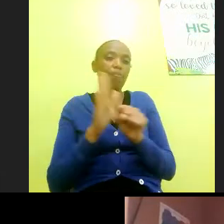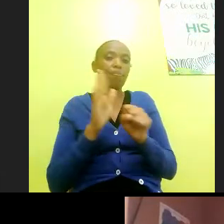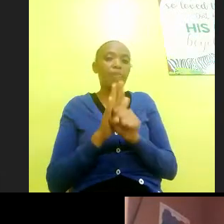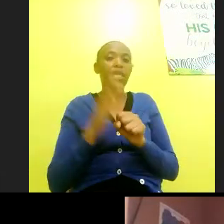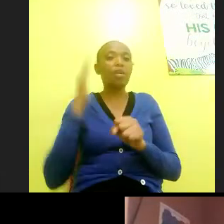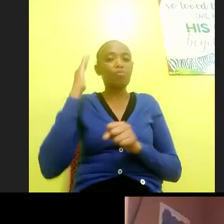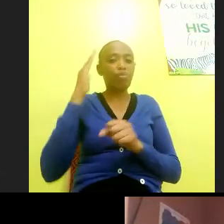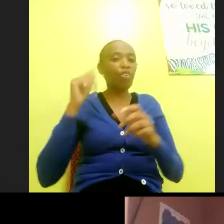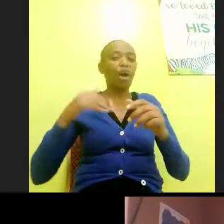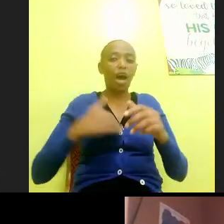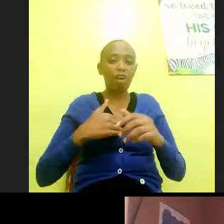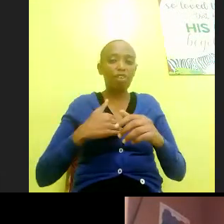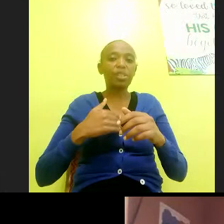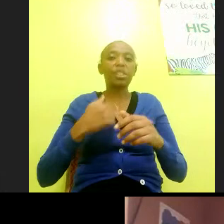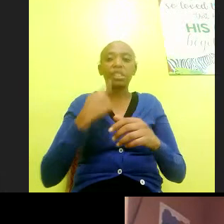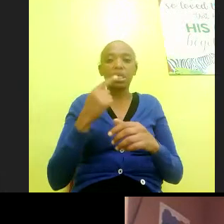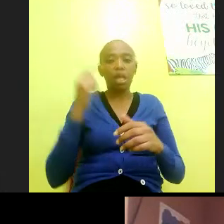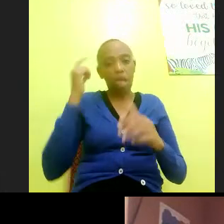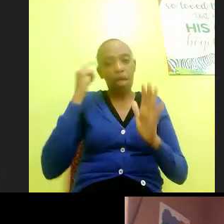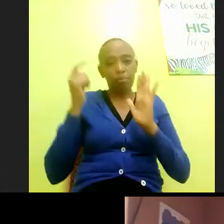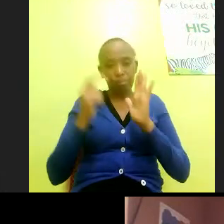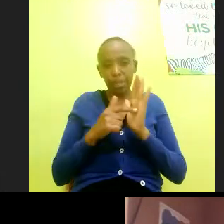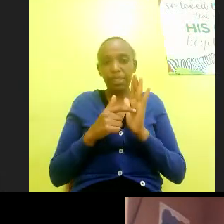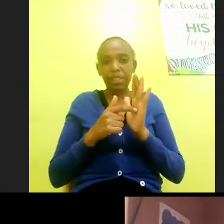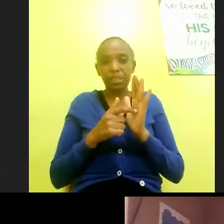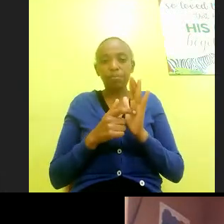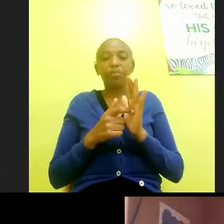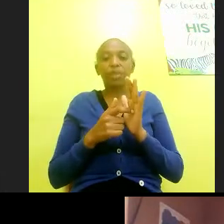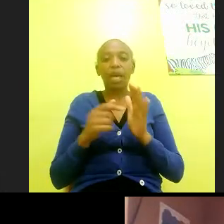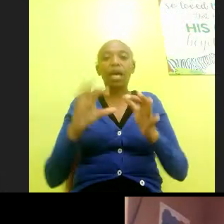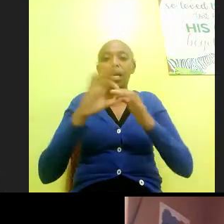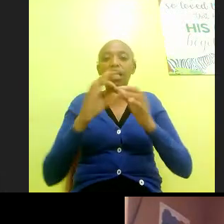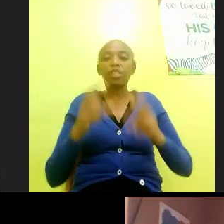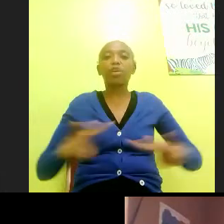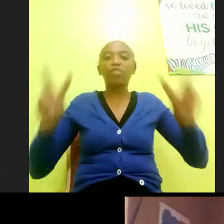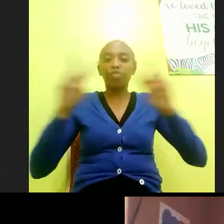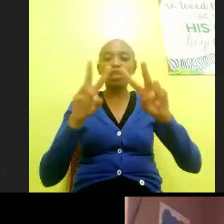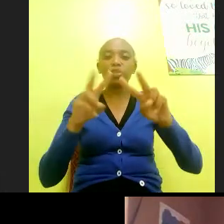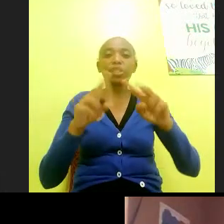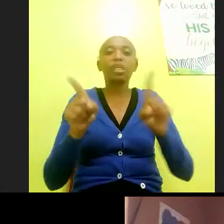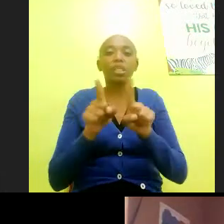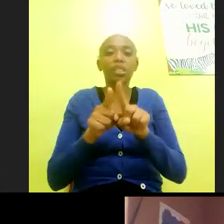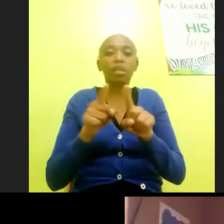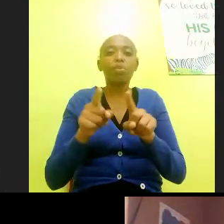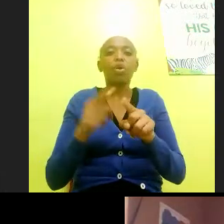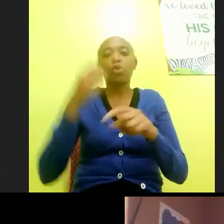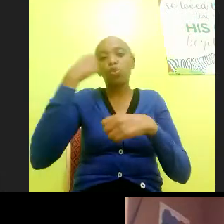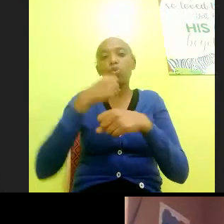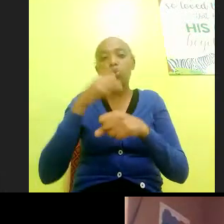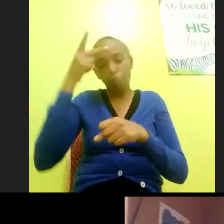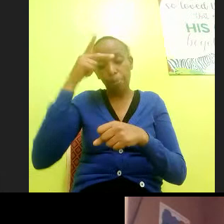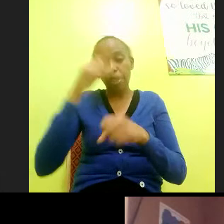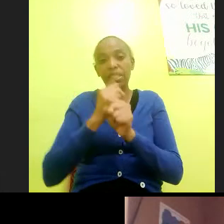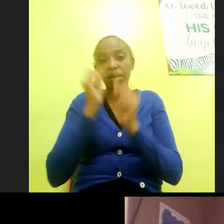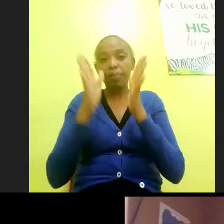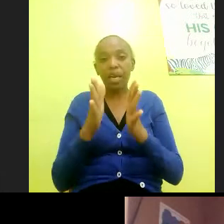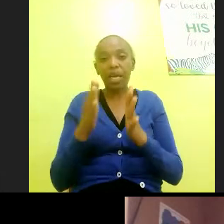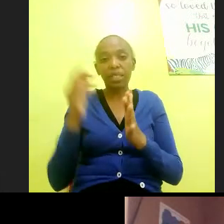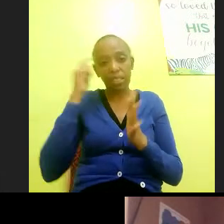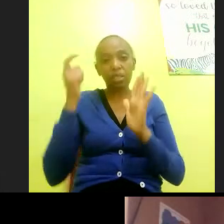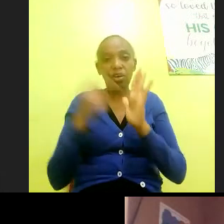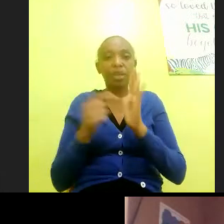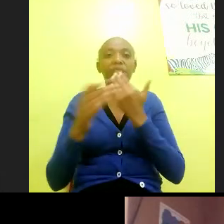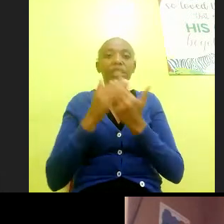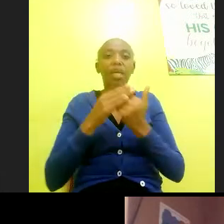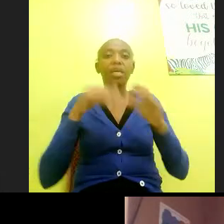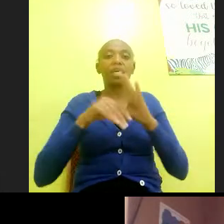recognize first, based on norms and cultural values. Do we even recognize, or do policymakers recognize care in Africa, or